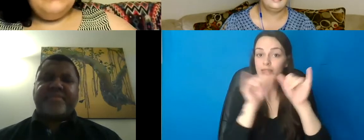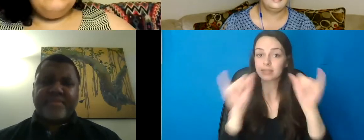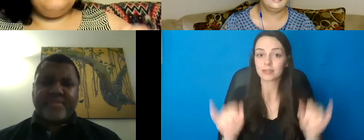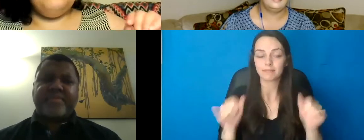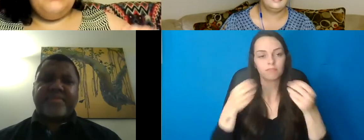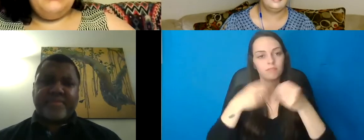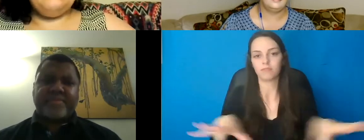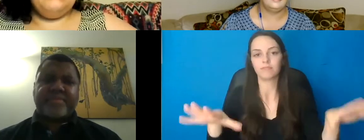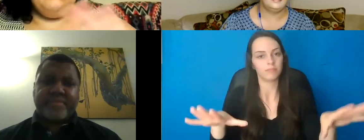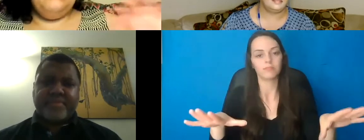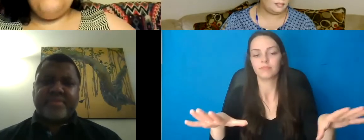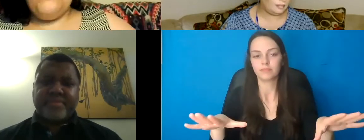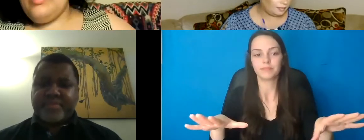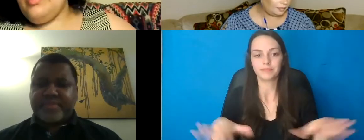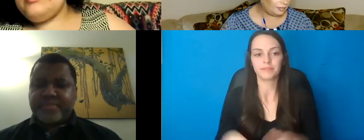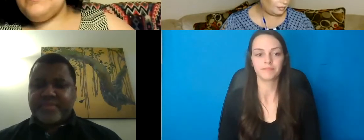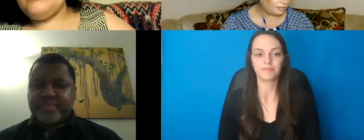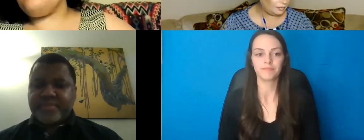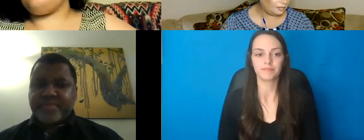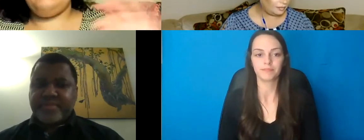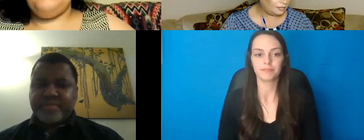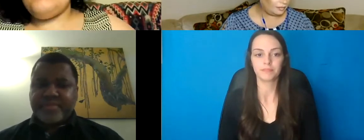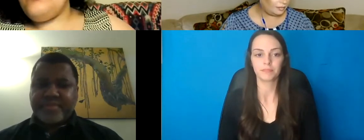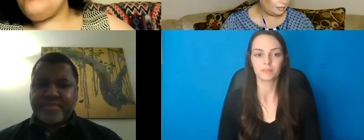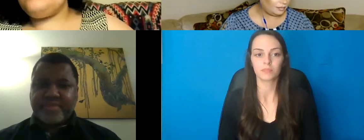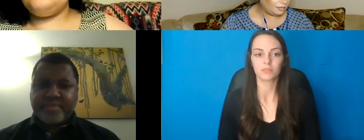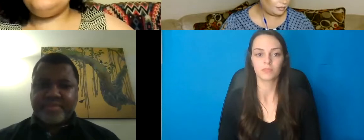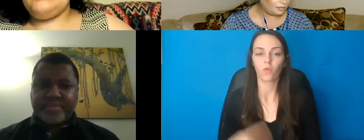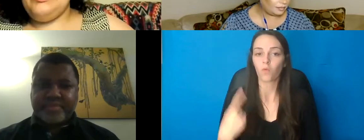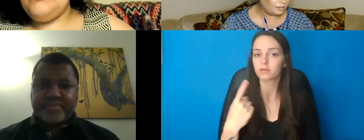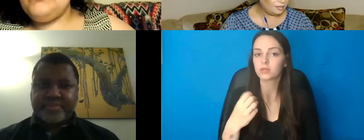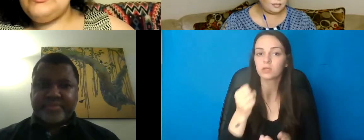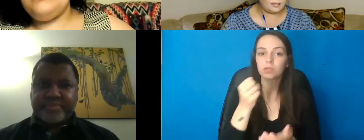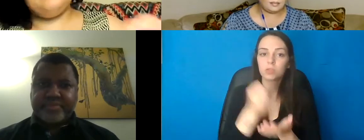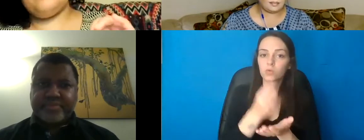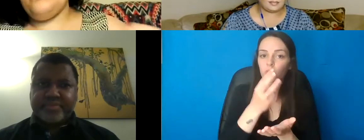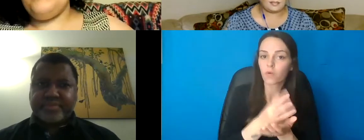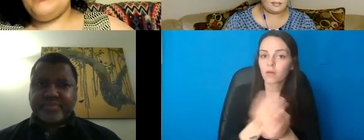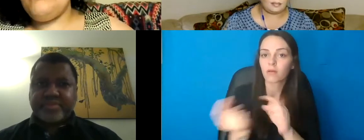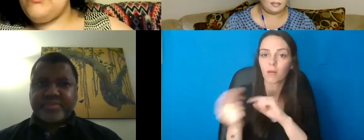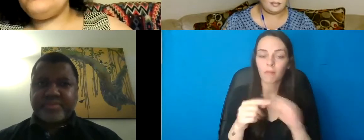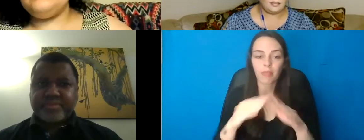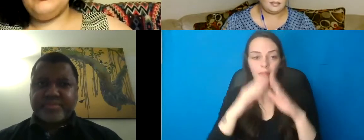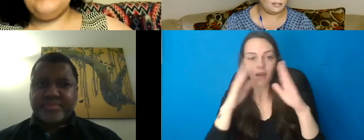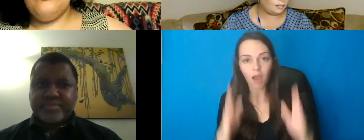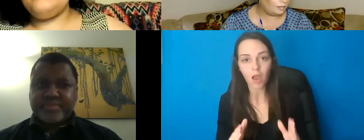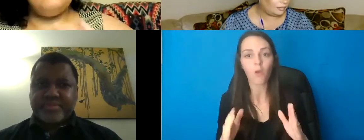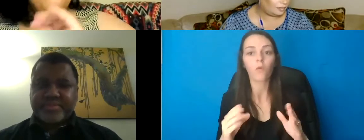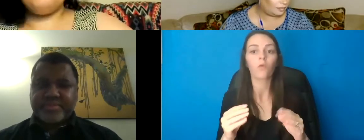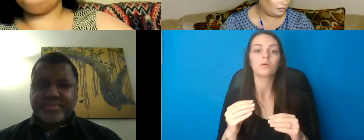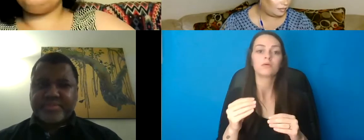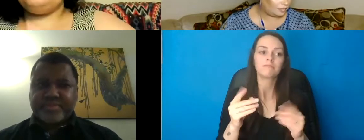most people I know who had like a caseworker who like came to their homes, who like helped them do things or helped them like grocery shop, and